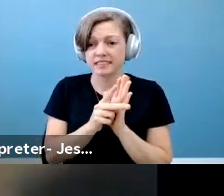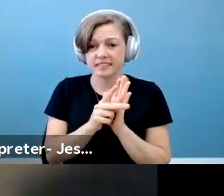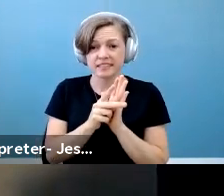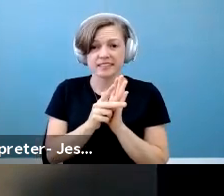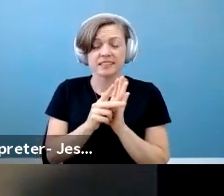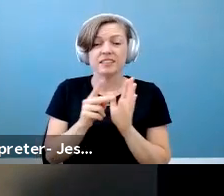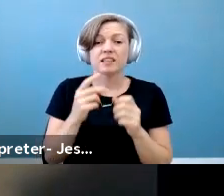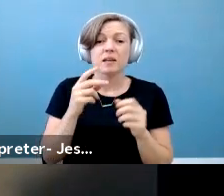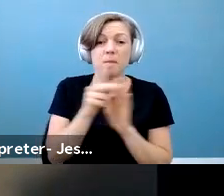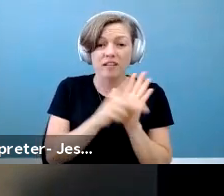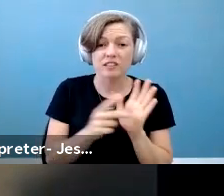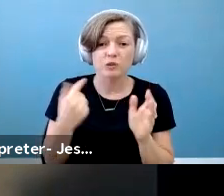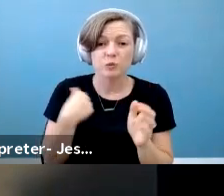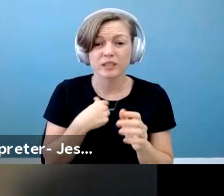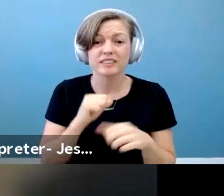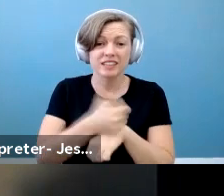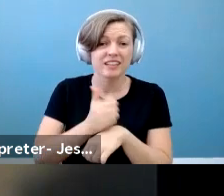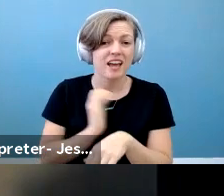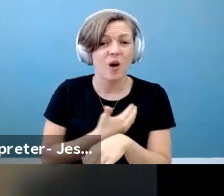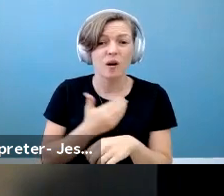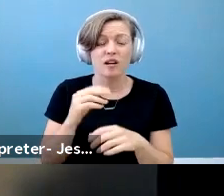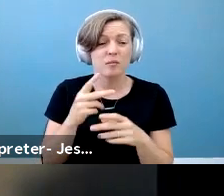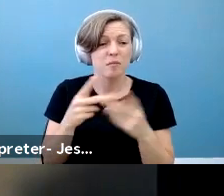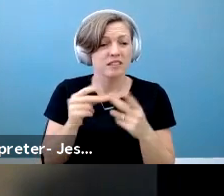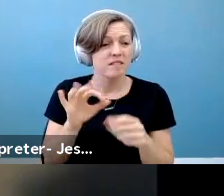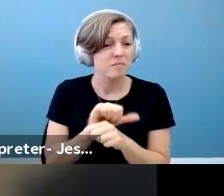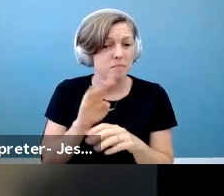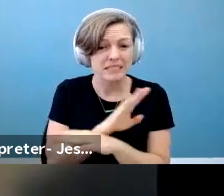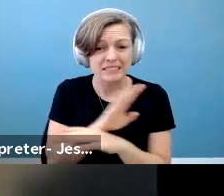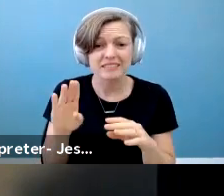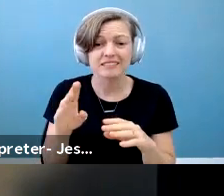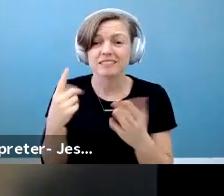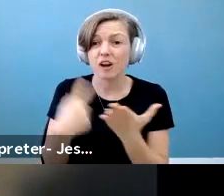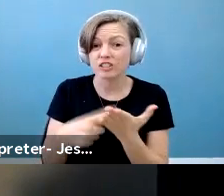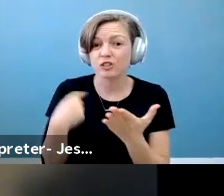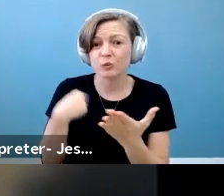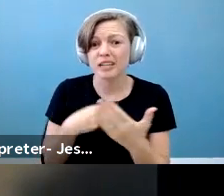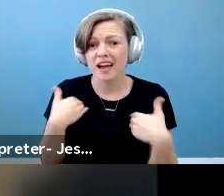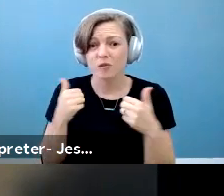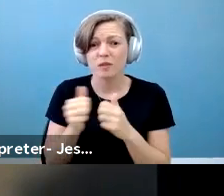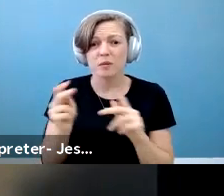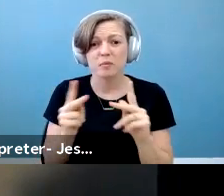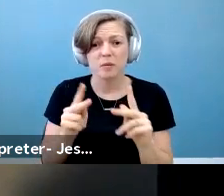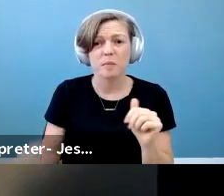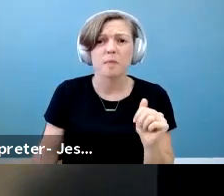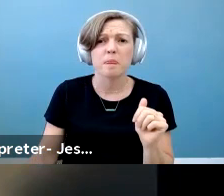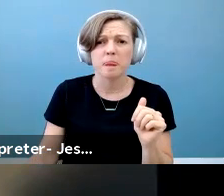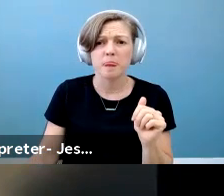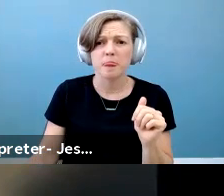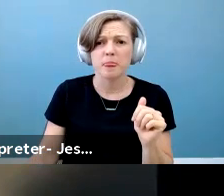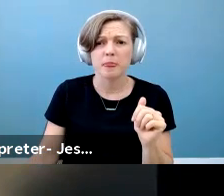policies that we enact in our place of business, the conversations that we have with people.